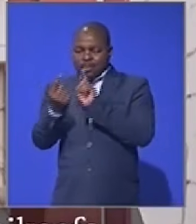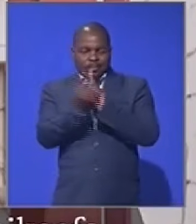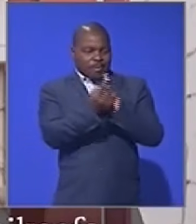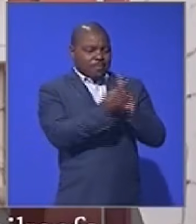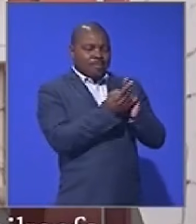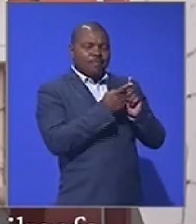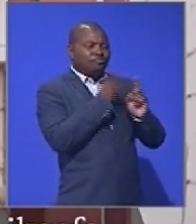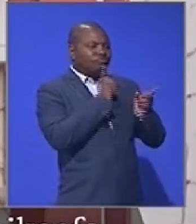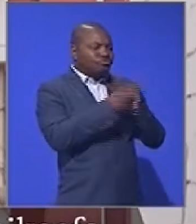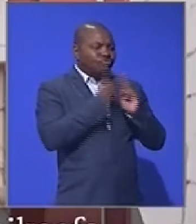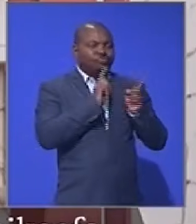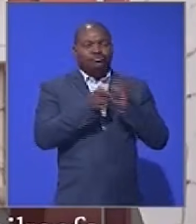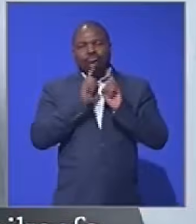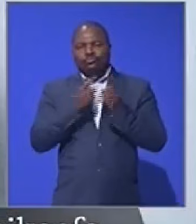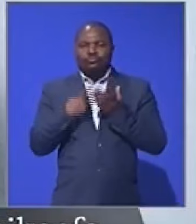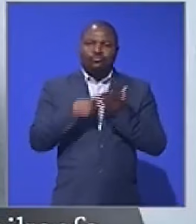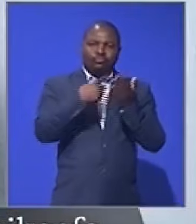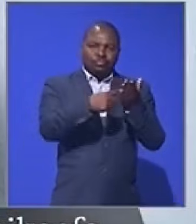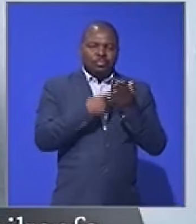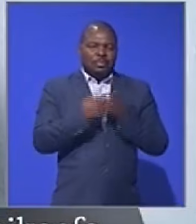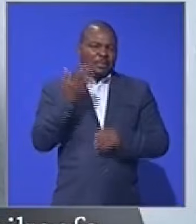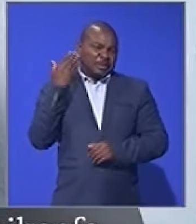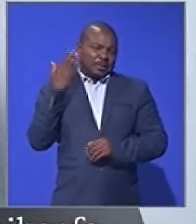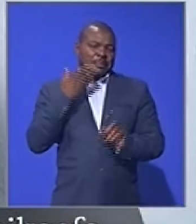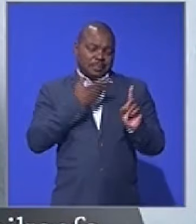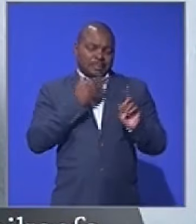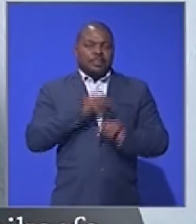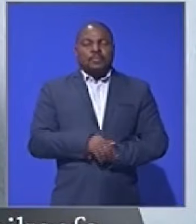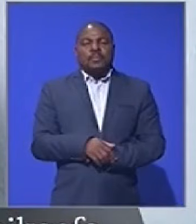bua le ena kgona go tlotla le ene. If only